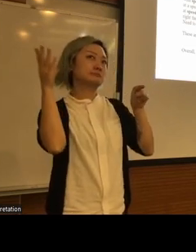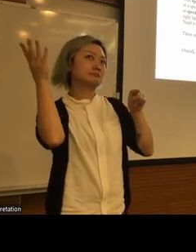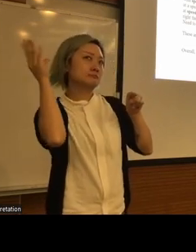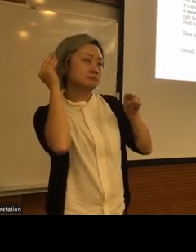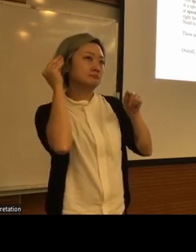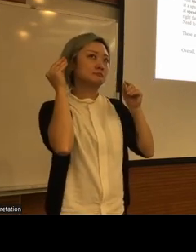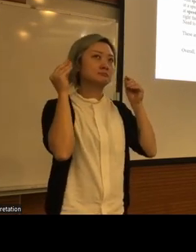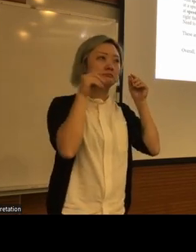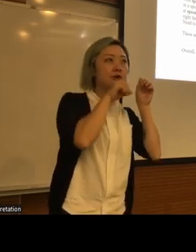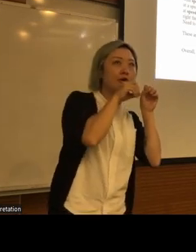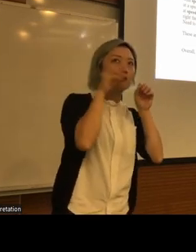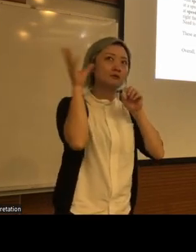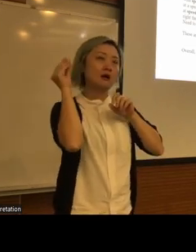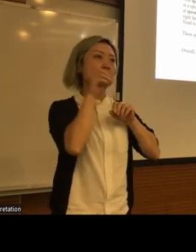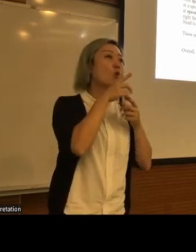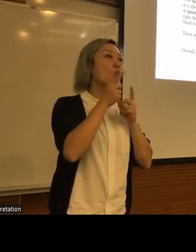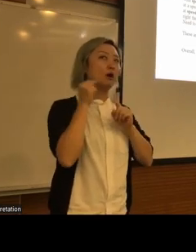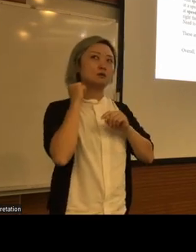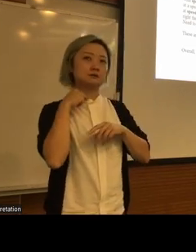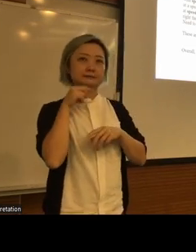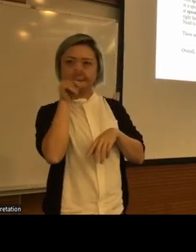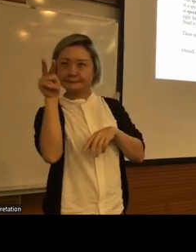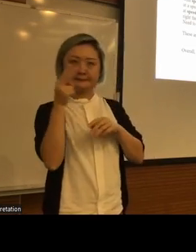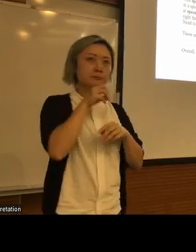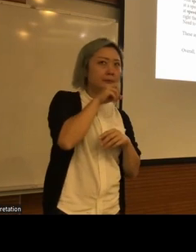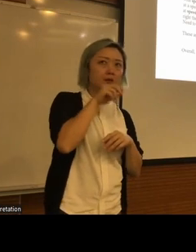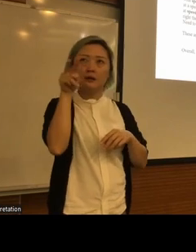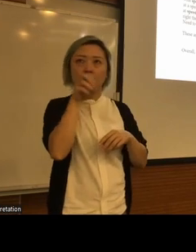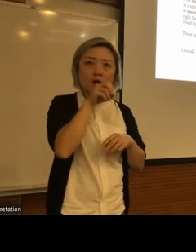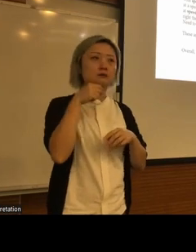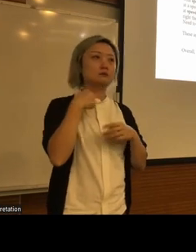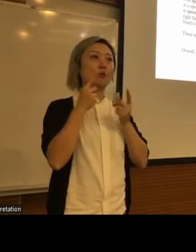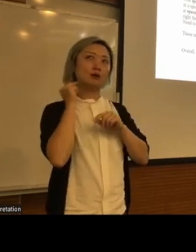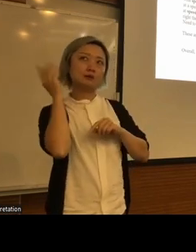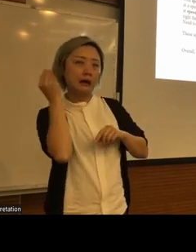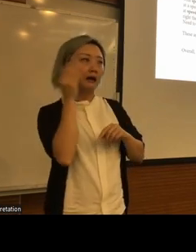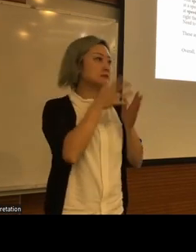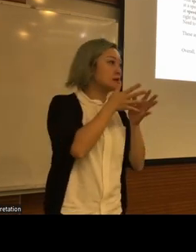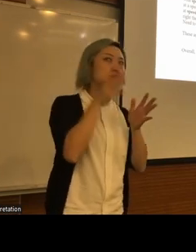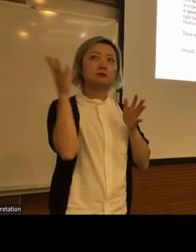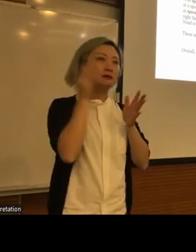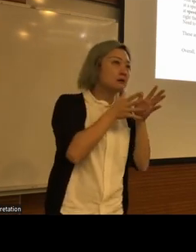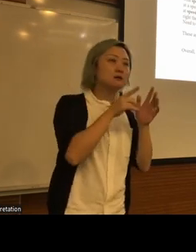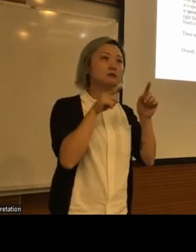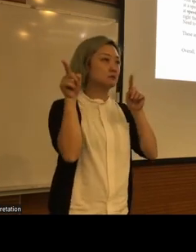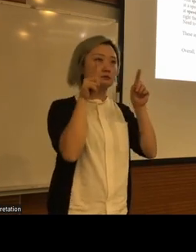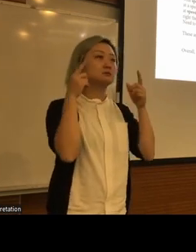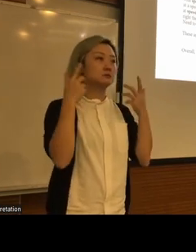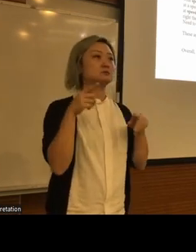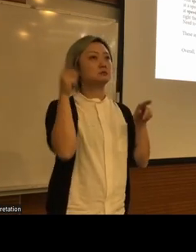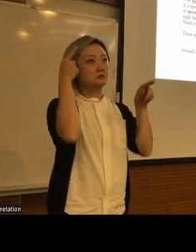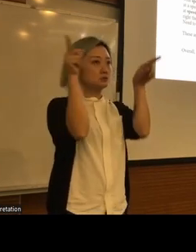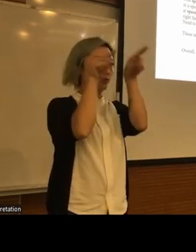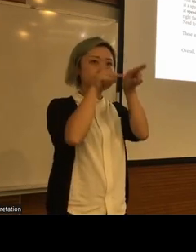Research has shown that contrary to what psychologists thought in the beginning, when you do simultaneous, you do not switch